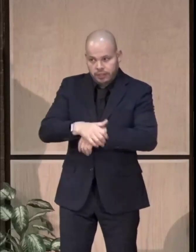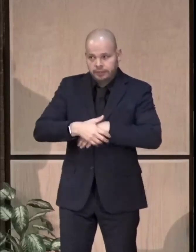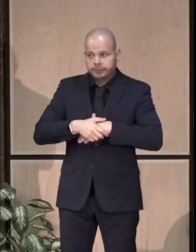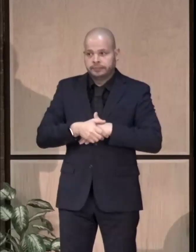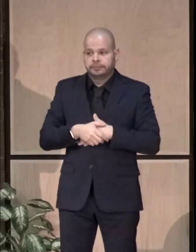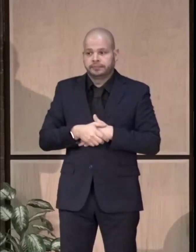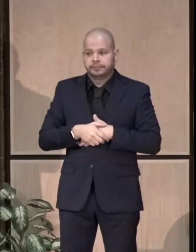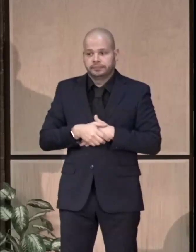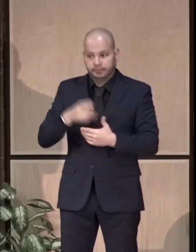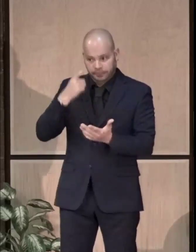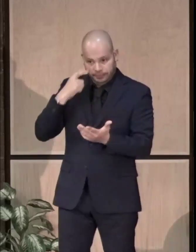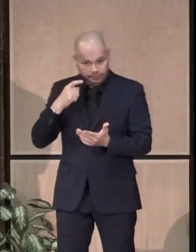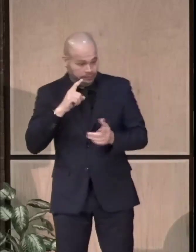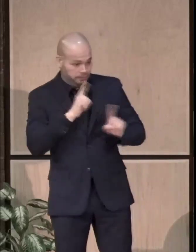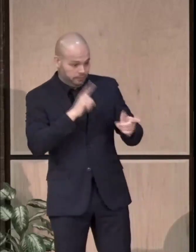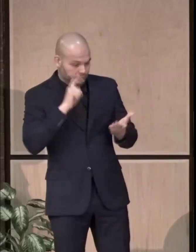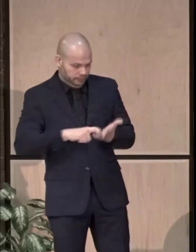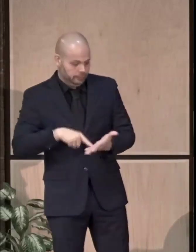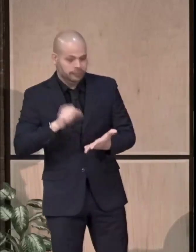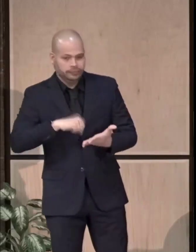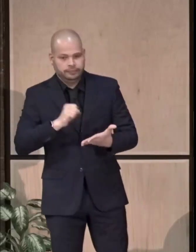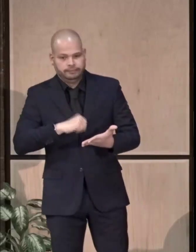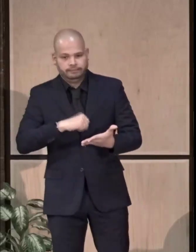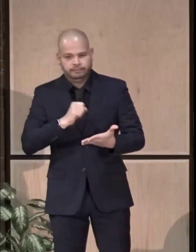I see that as checked off, yes, sir.